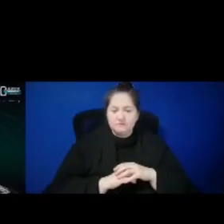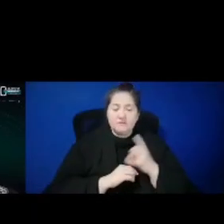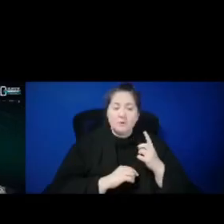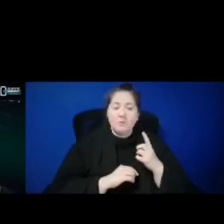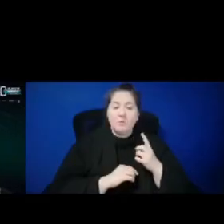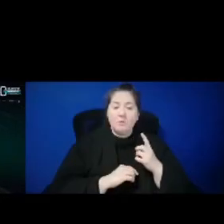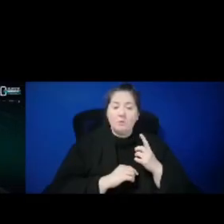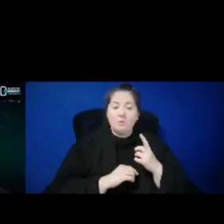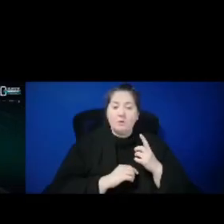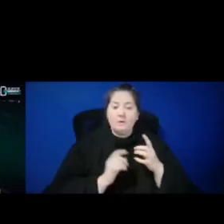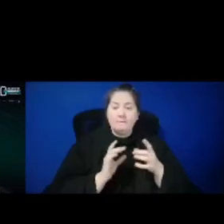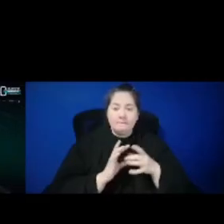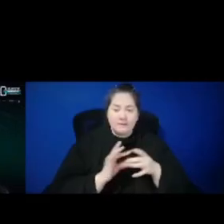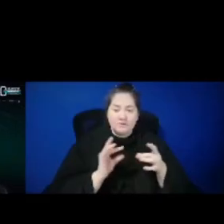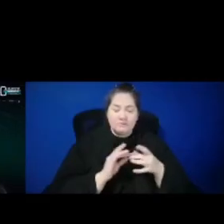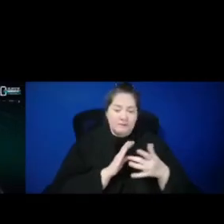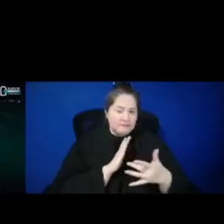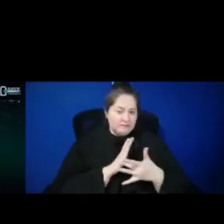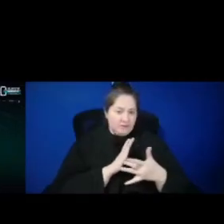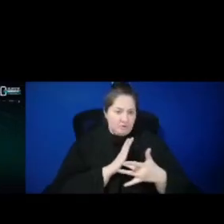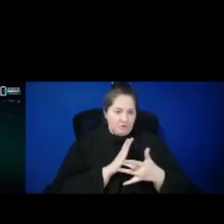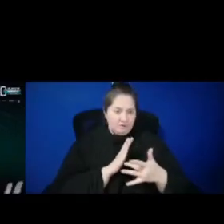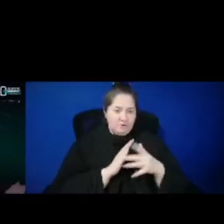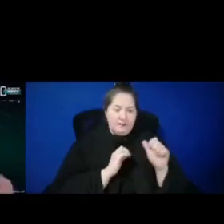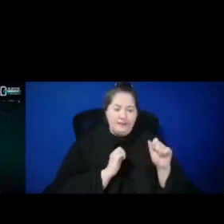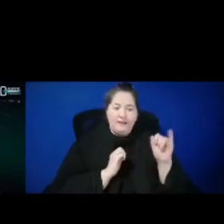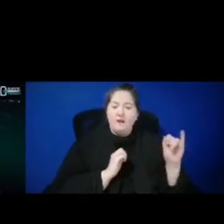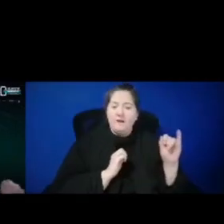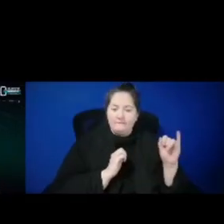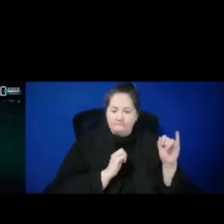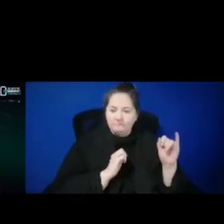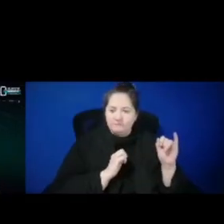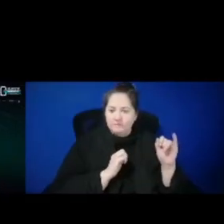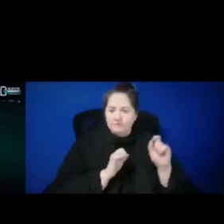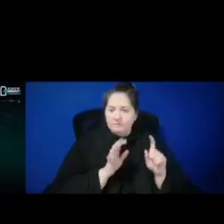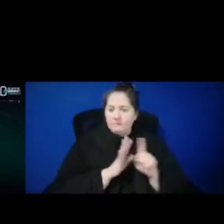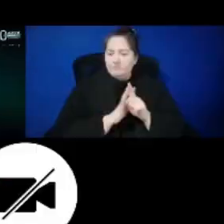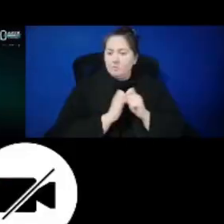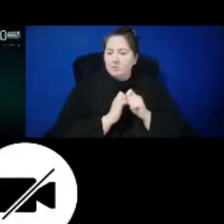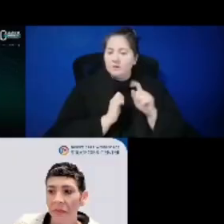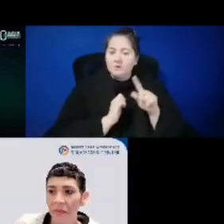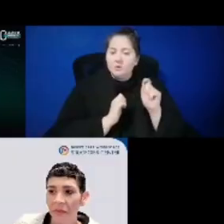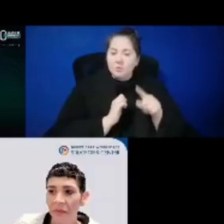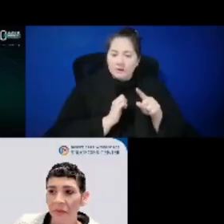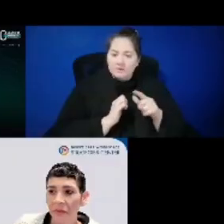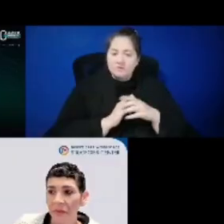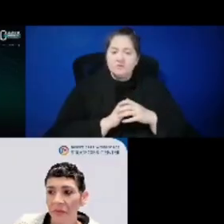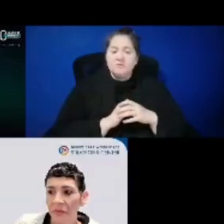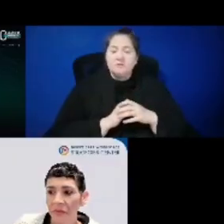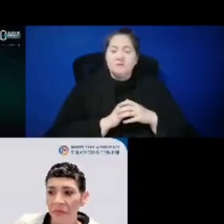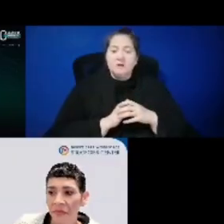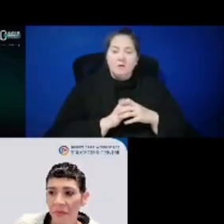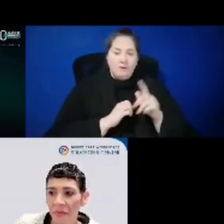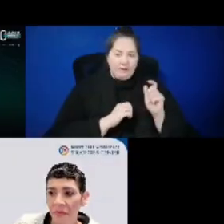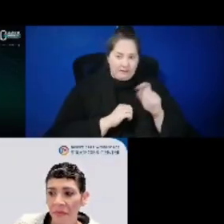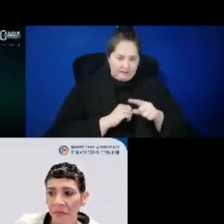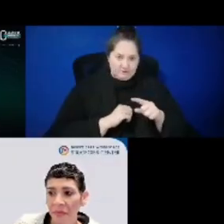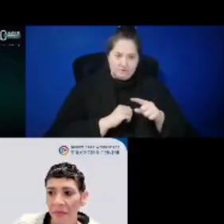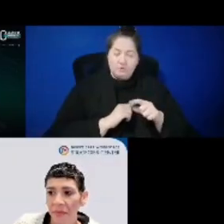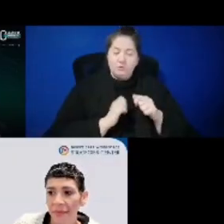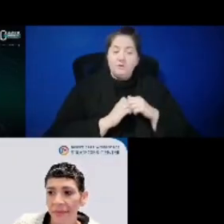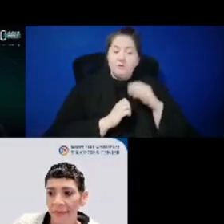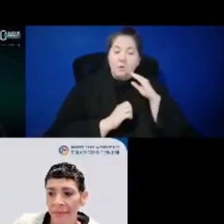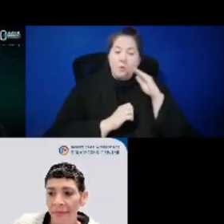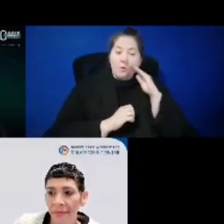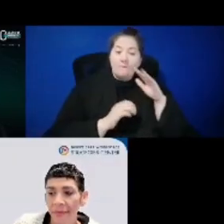was, you had mentioned about technology at the end about AI. So someone popped in with a question right away. So I thought I would ask you, with